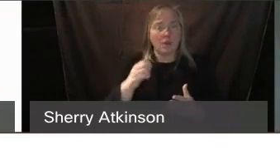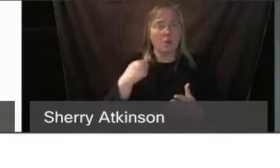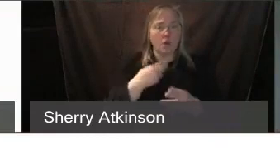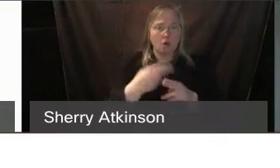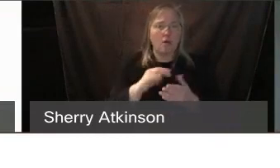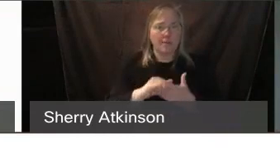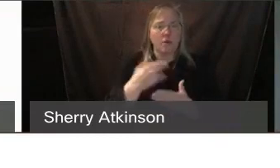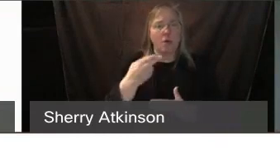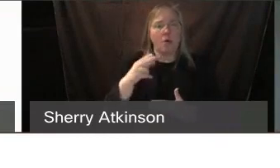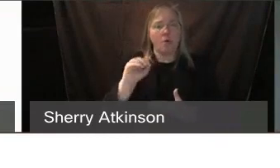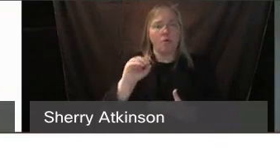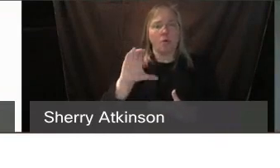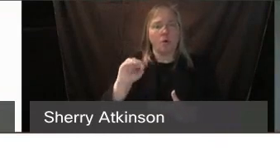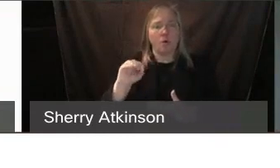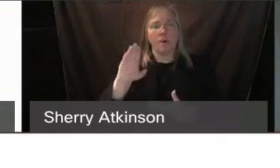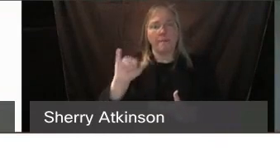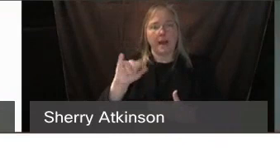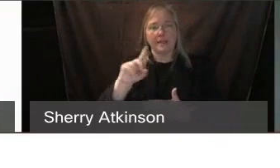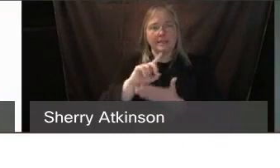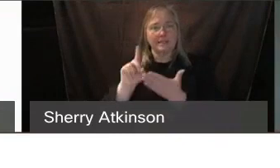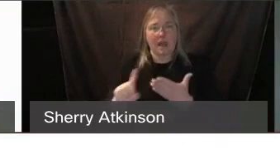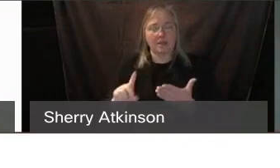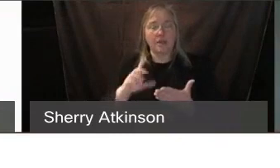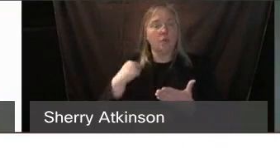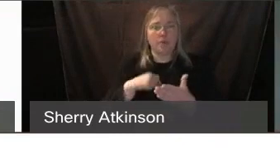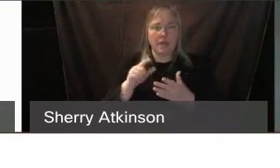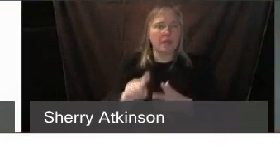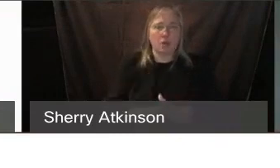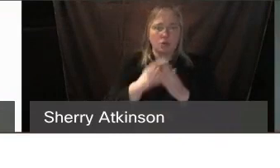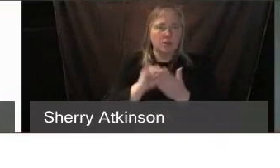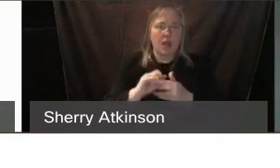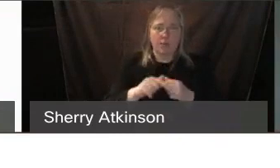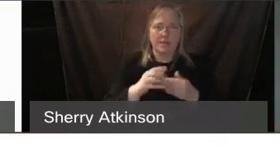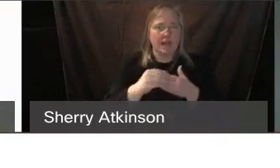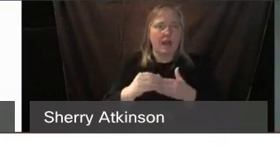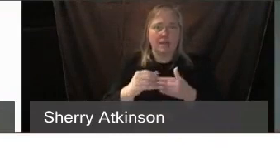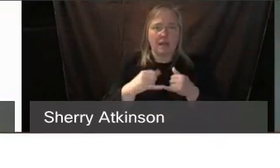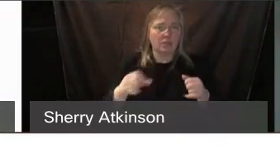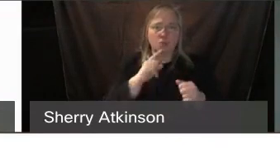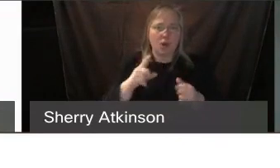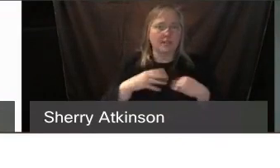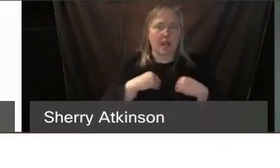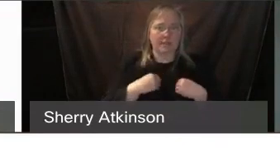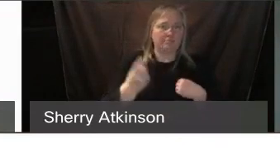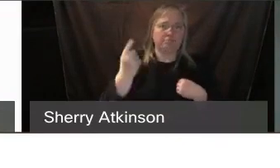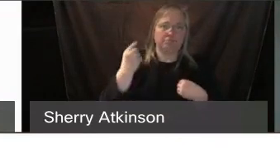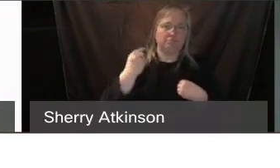Design. We launched this when the guidelines were adopted in July of last